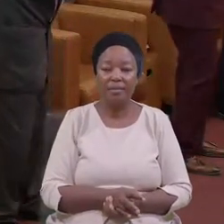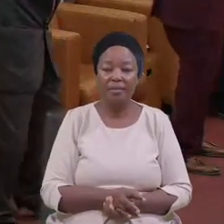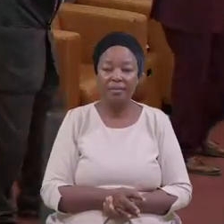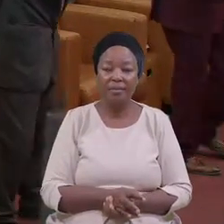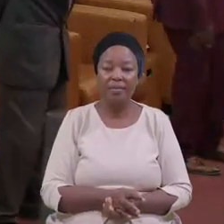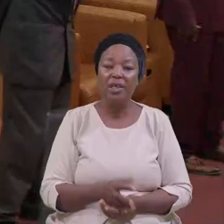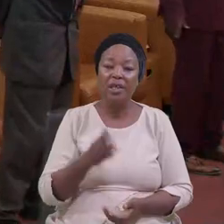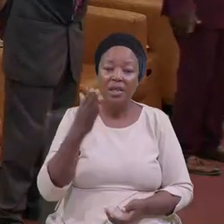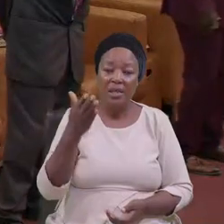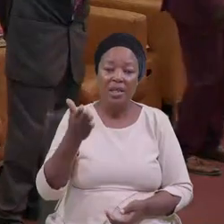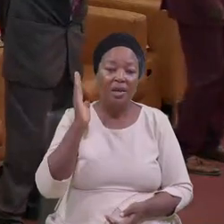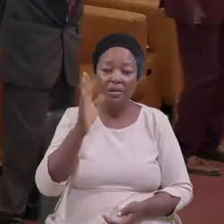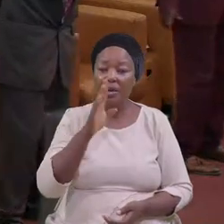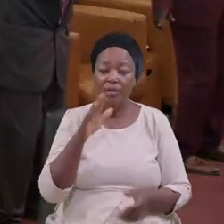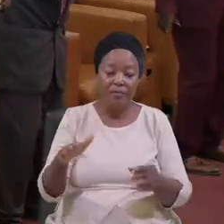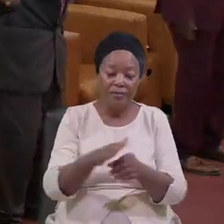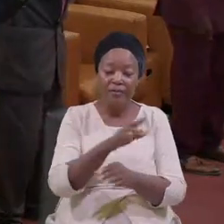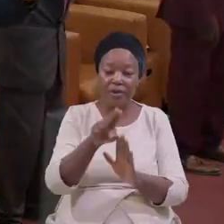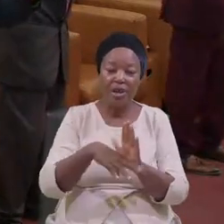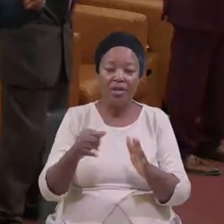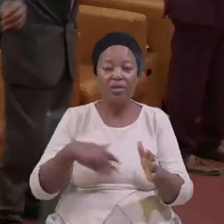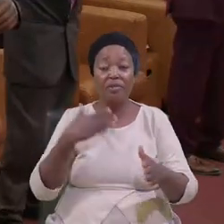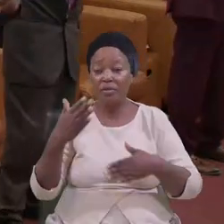There will be fullness of joy.